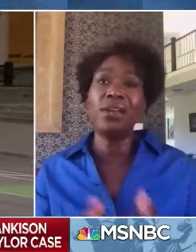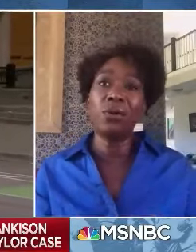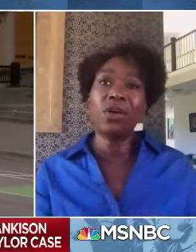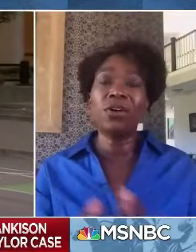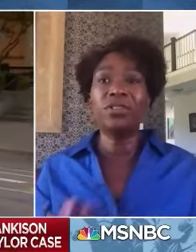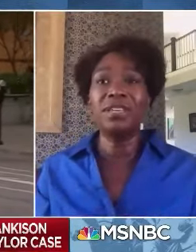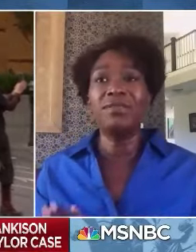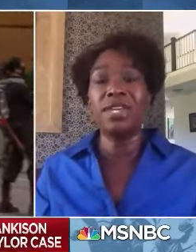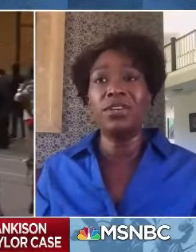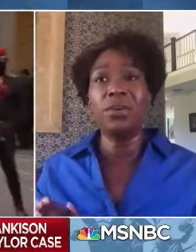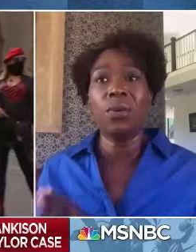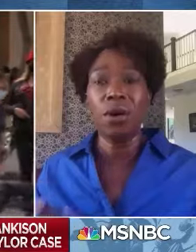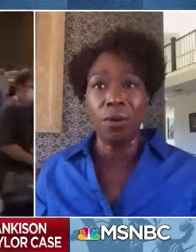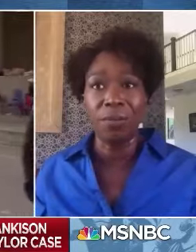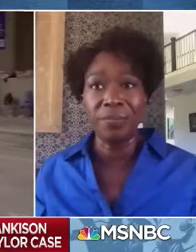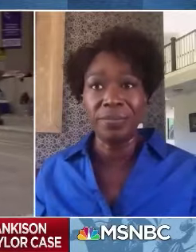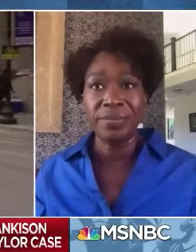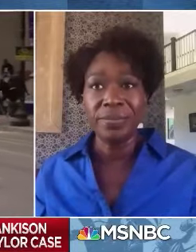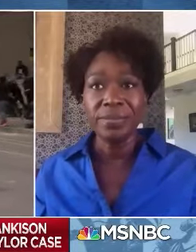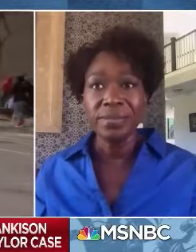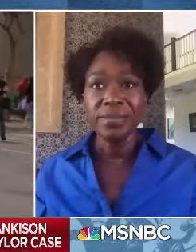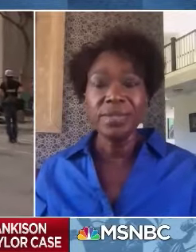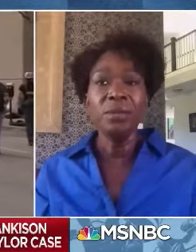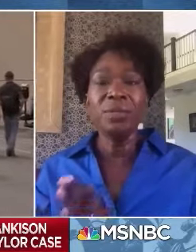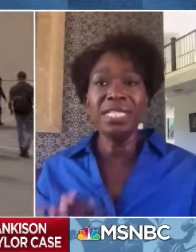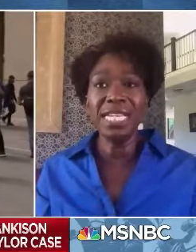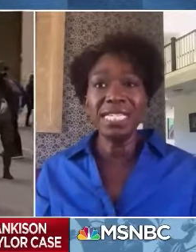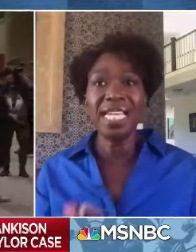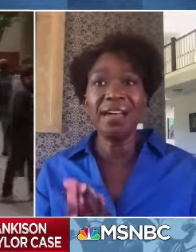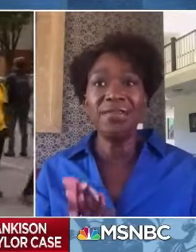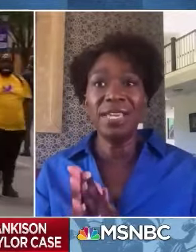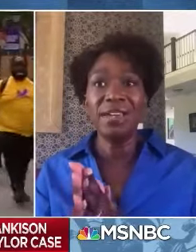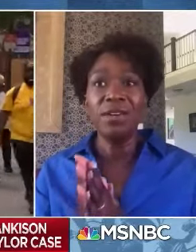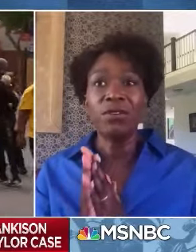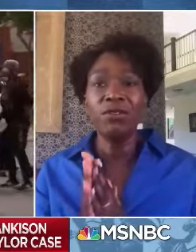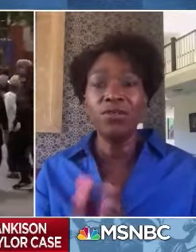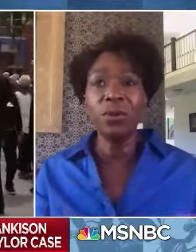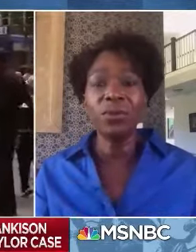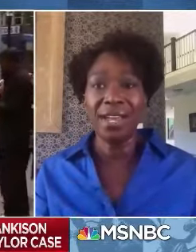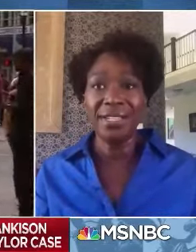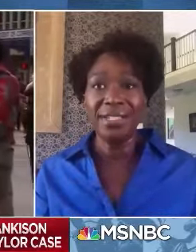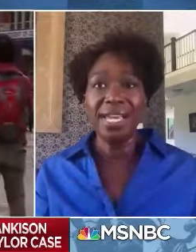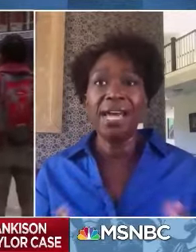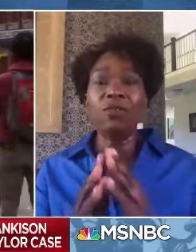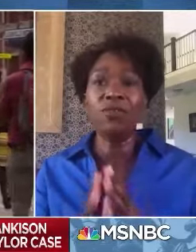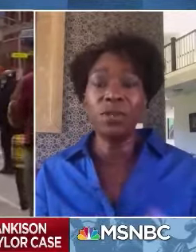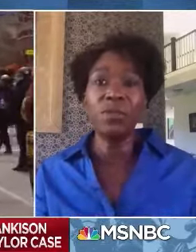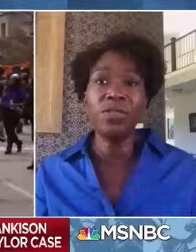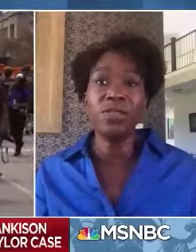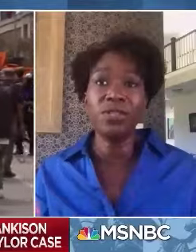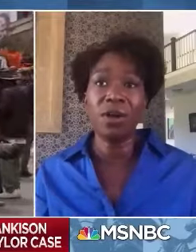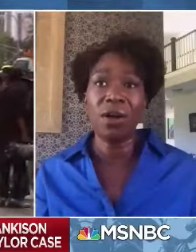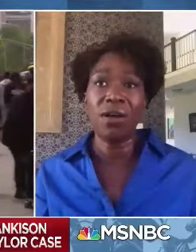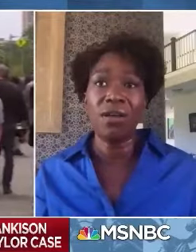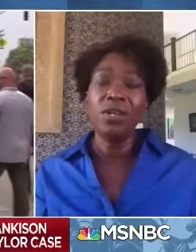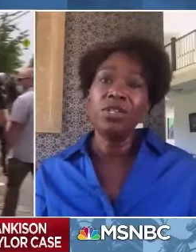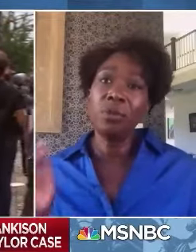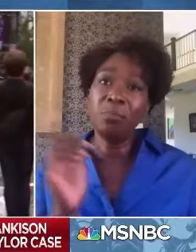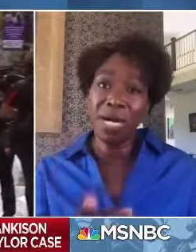and no longer live in your home, police have the full right and are fully within the